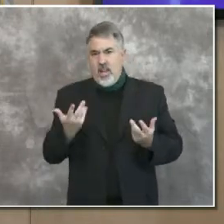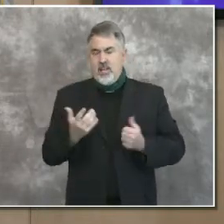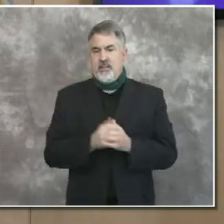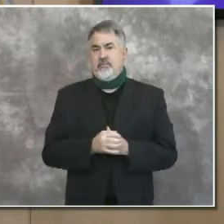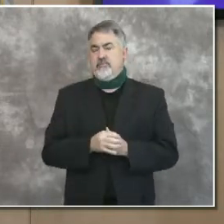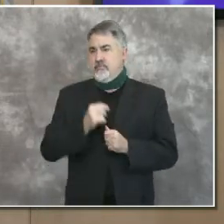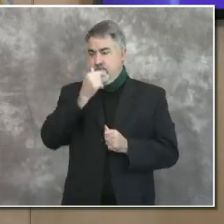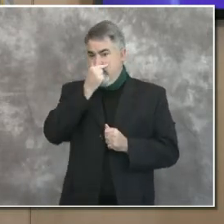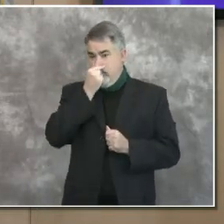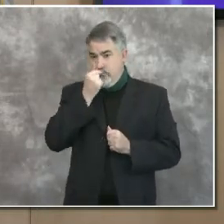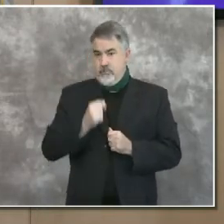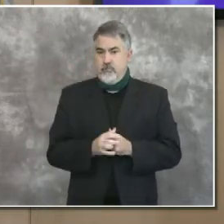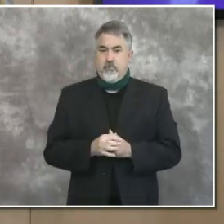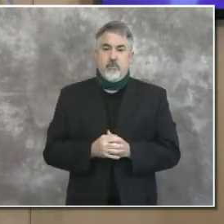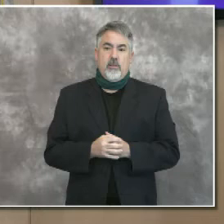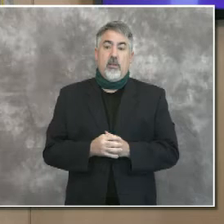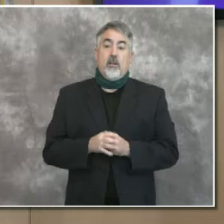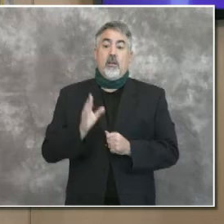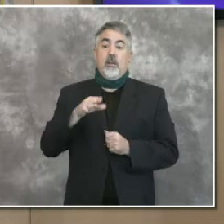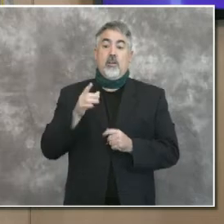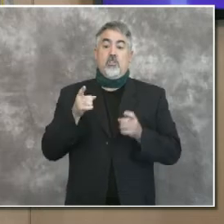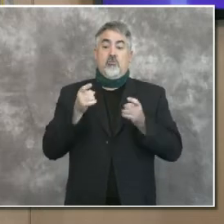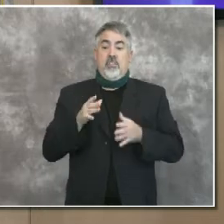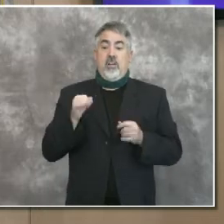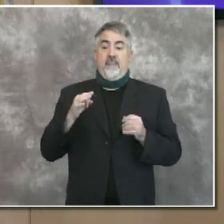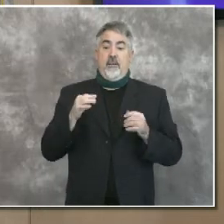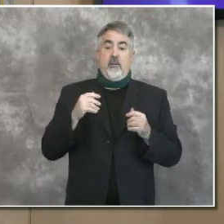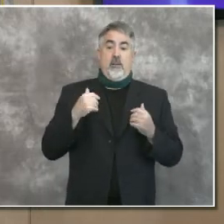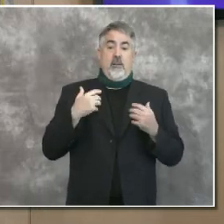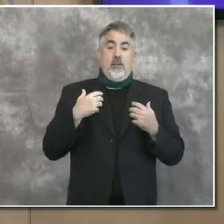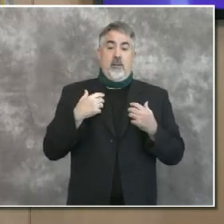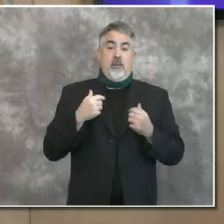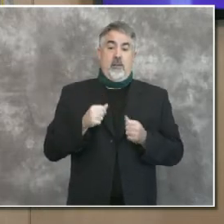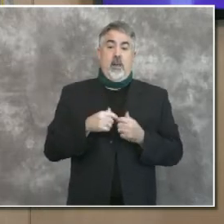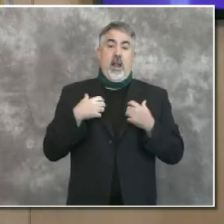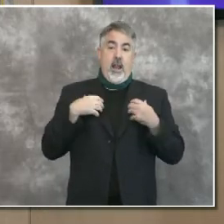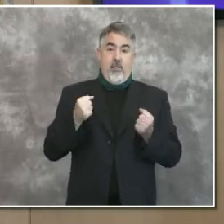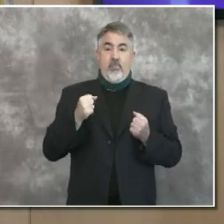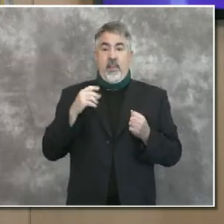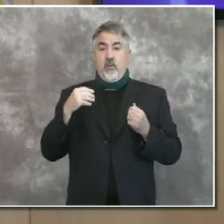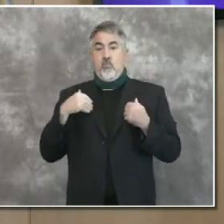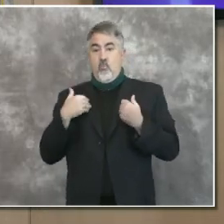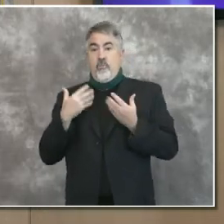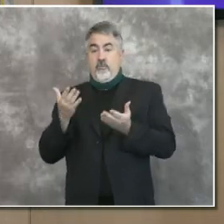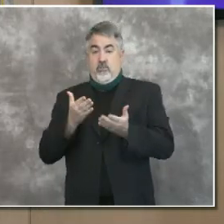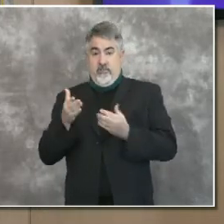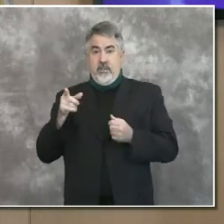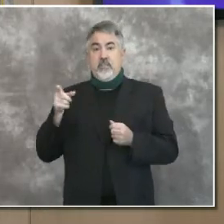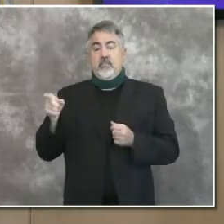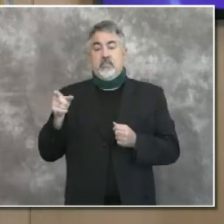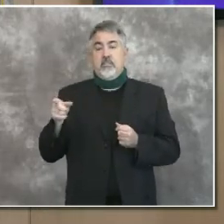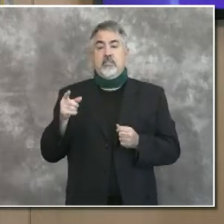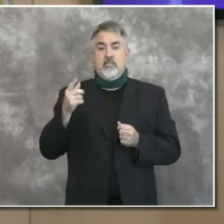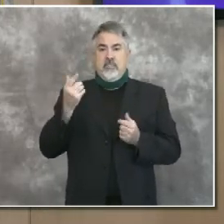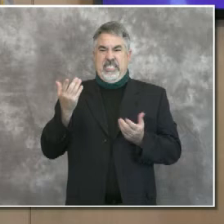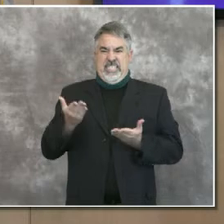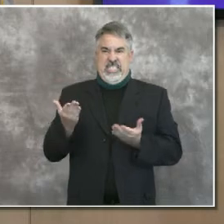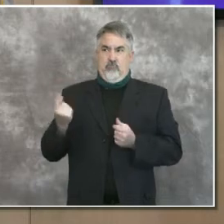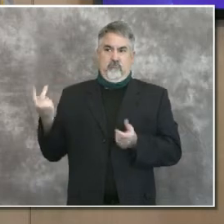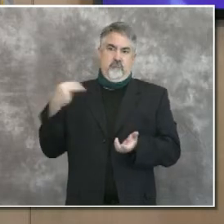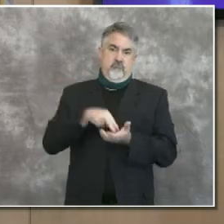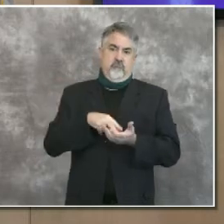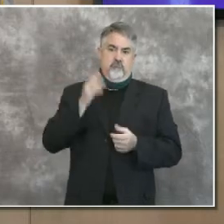of our Health and Human Services Agency, is our new guest today, and he's here to talk about the lab testing task